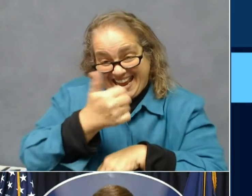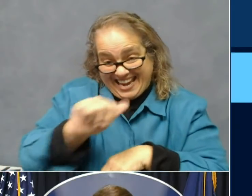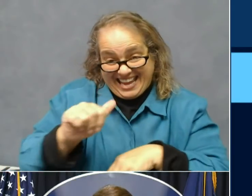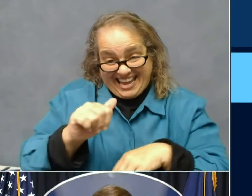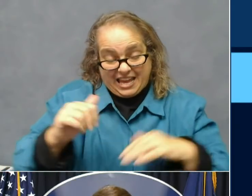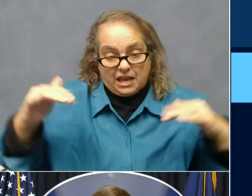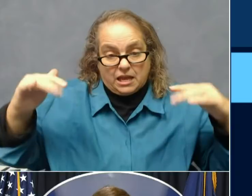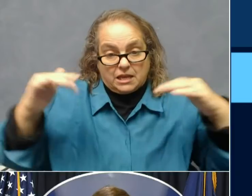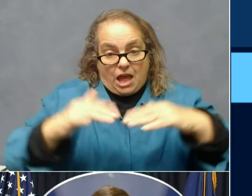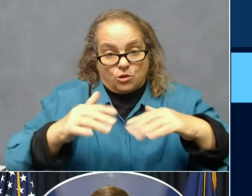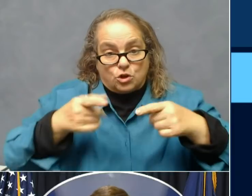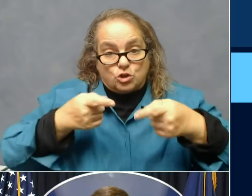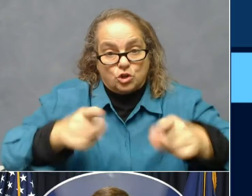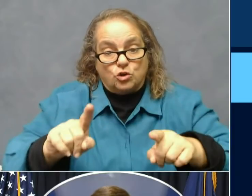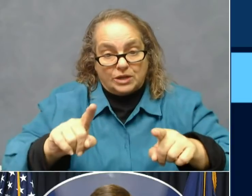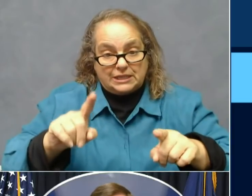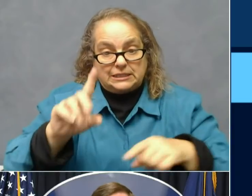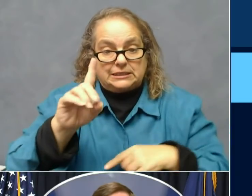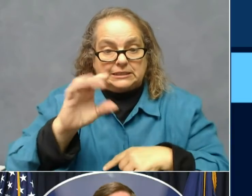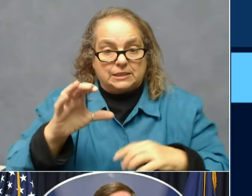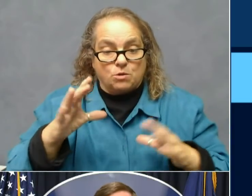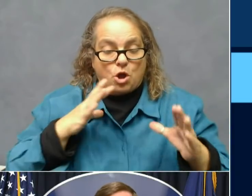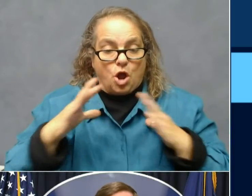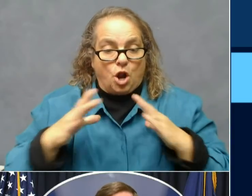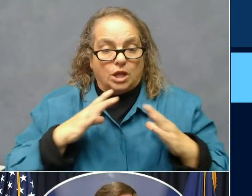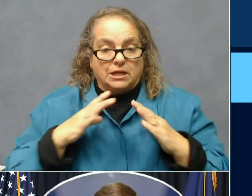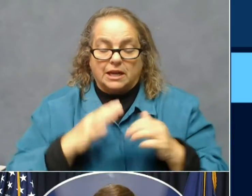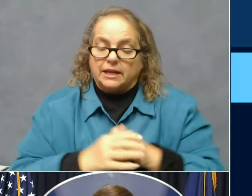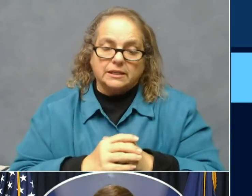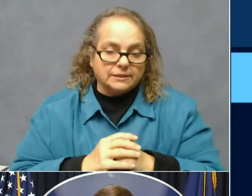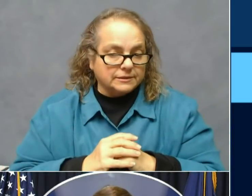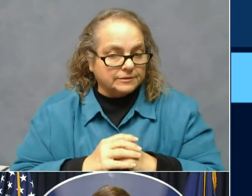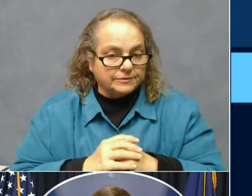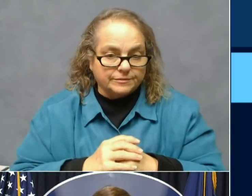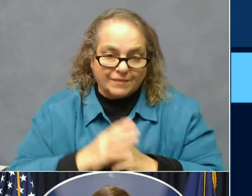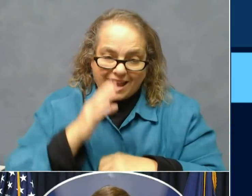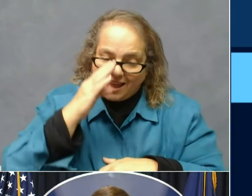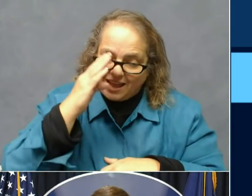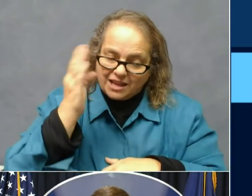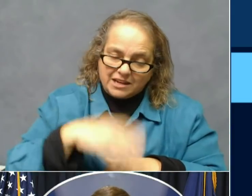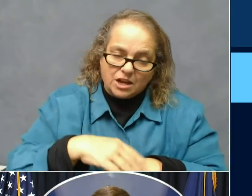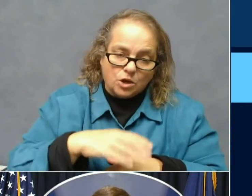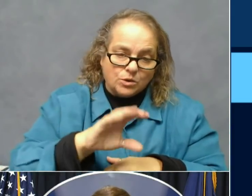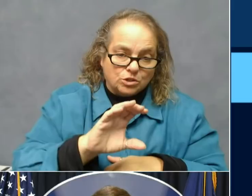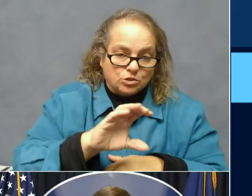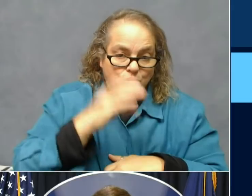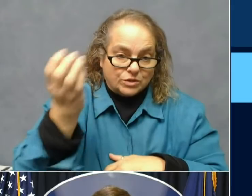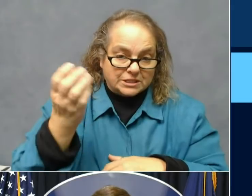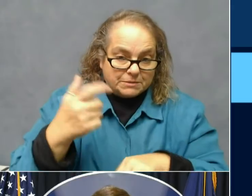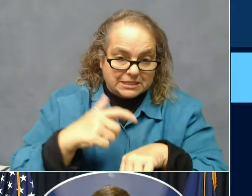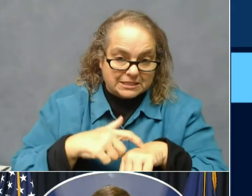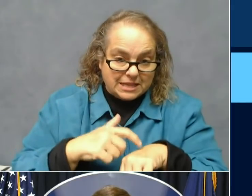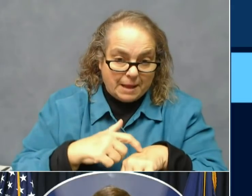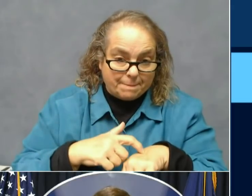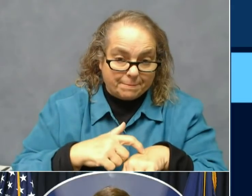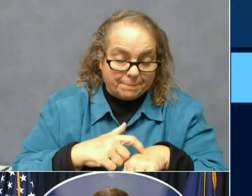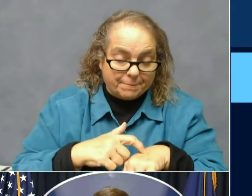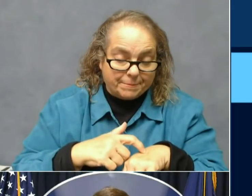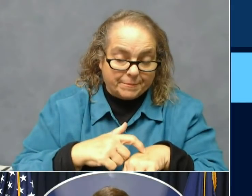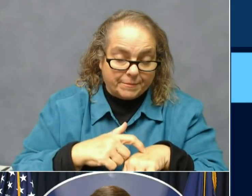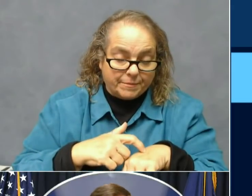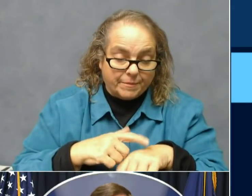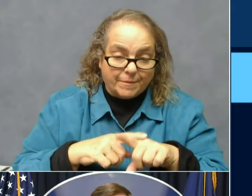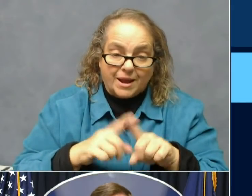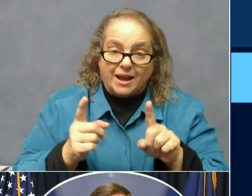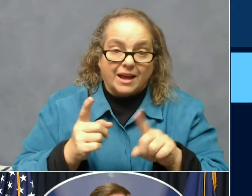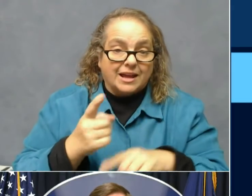December holiday. In other words, this Christmas, which is certainly one of my,